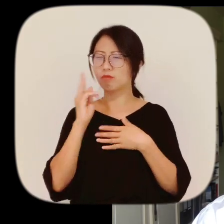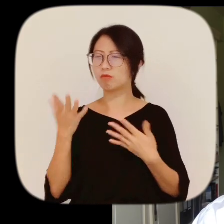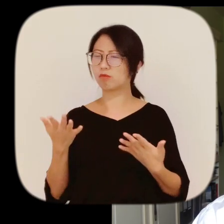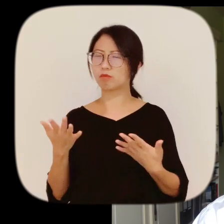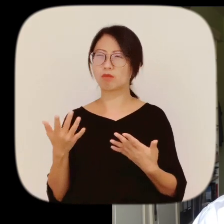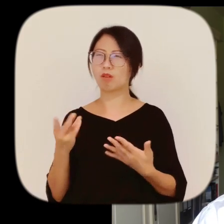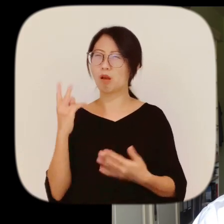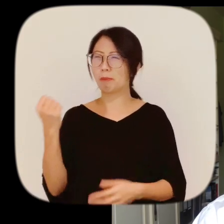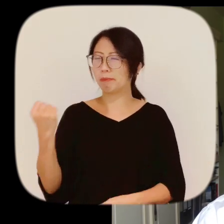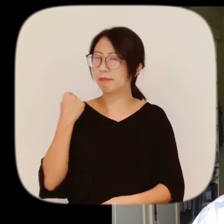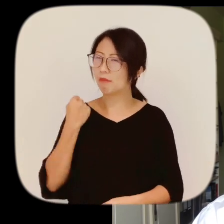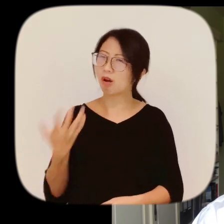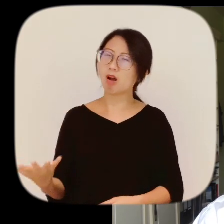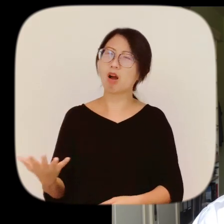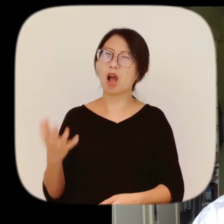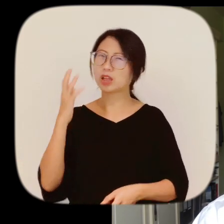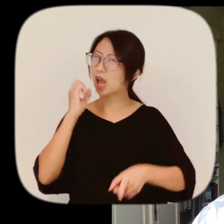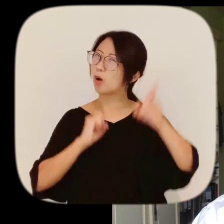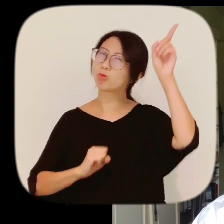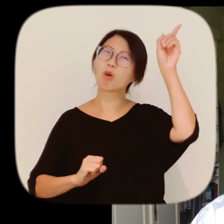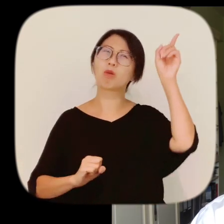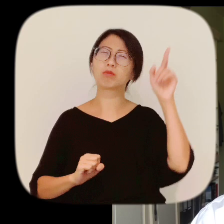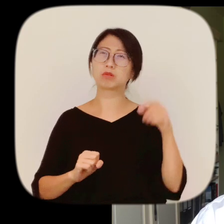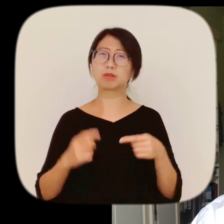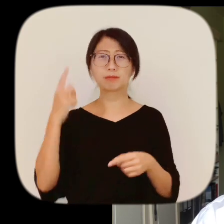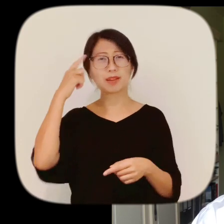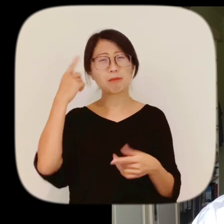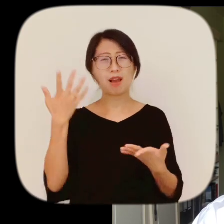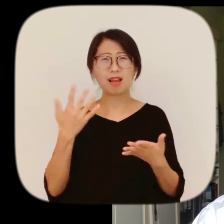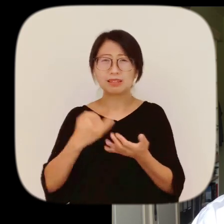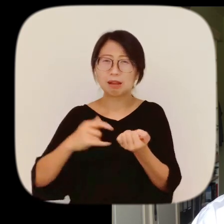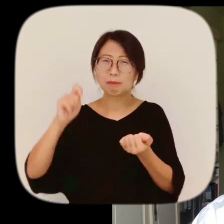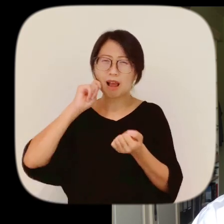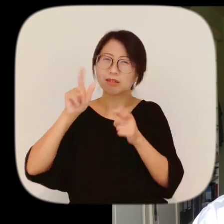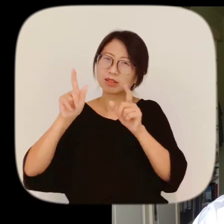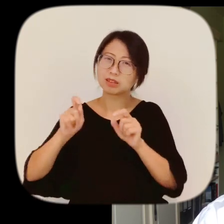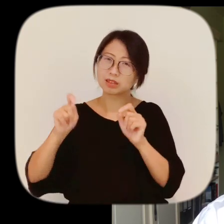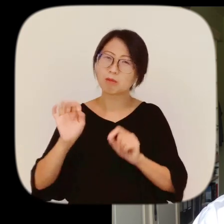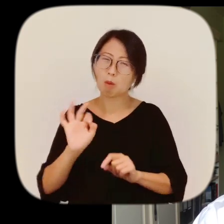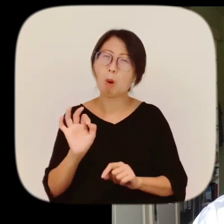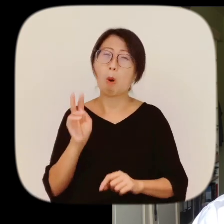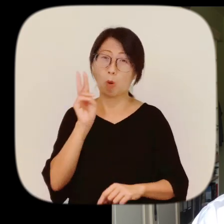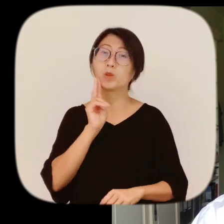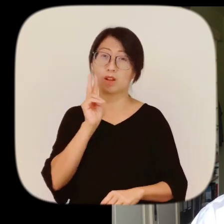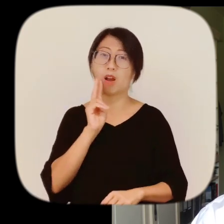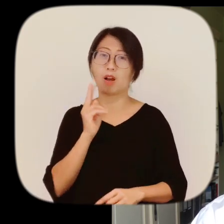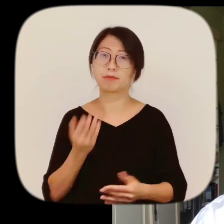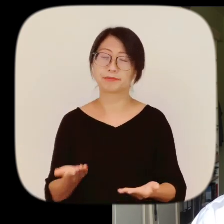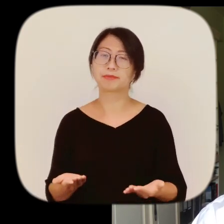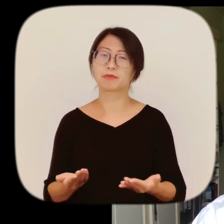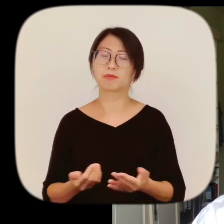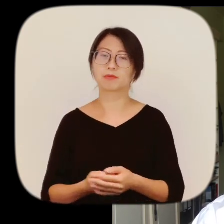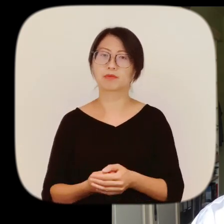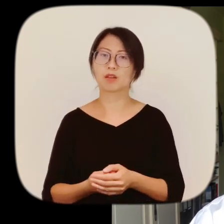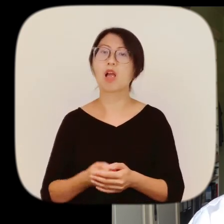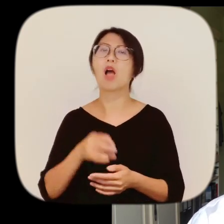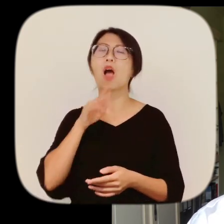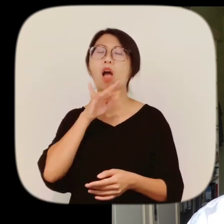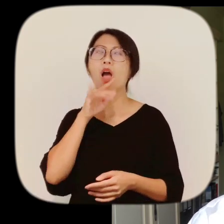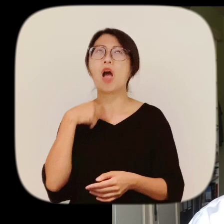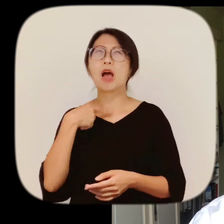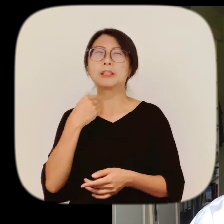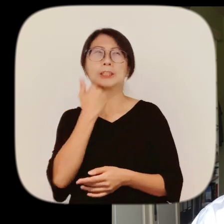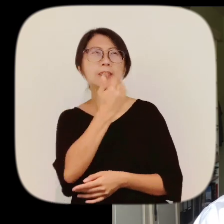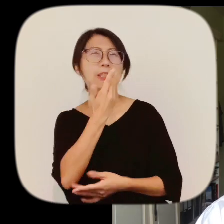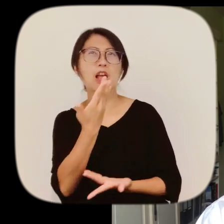existenceand one's workisn't it the moment of most profound doubtthat give birth to new certain